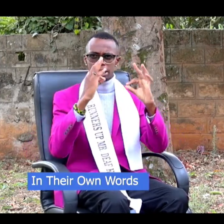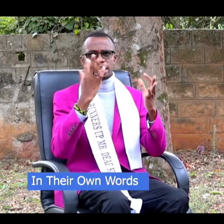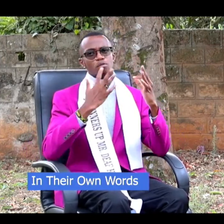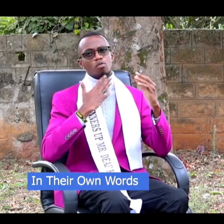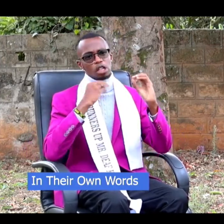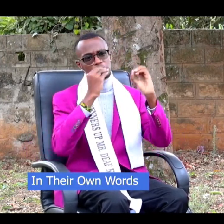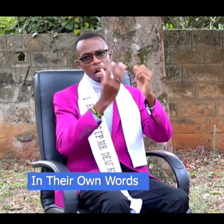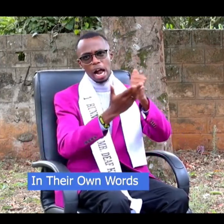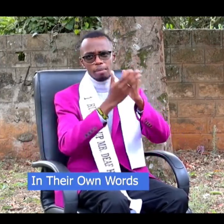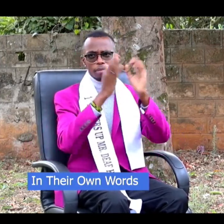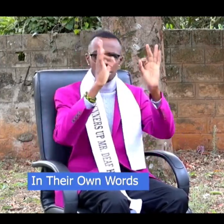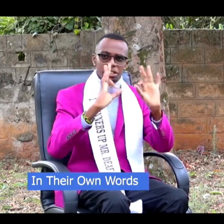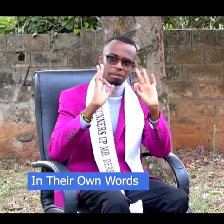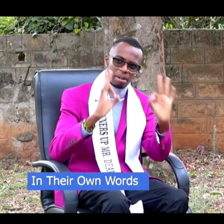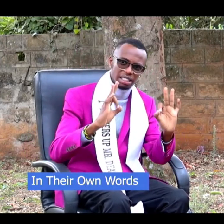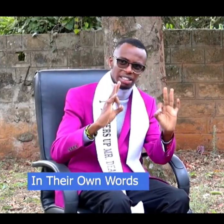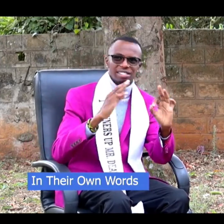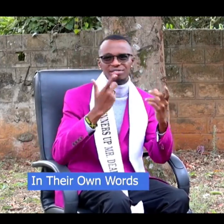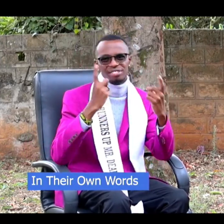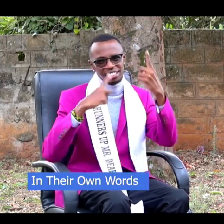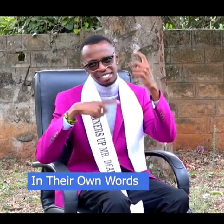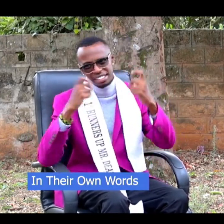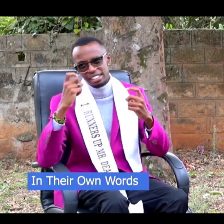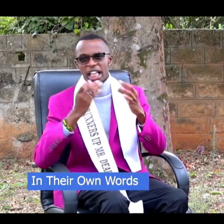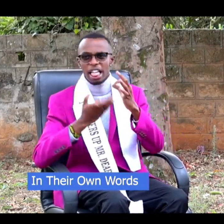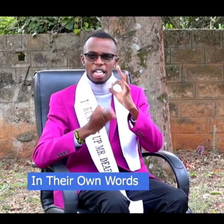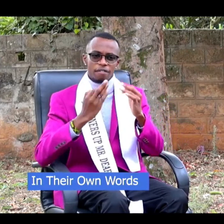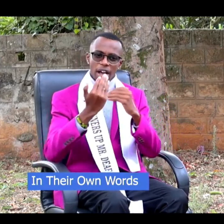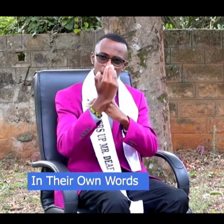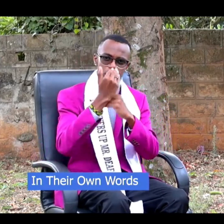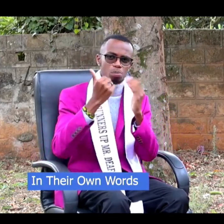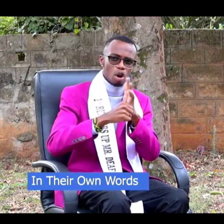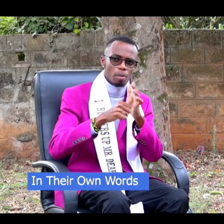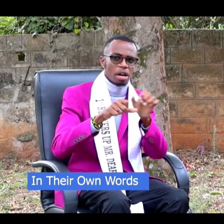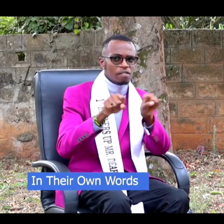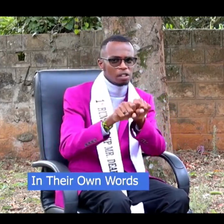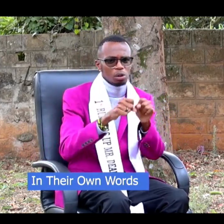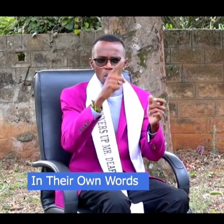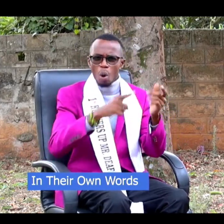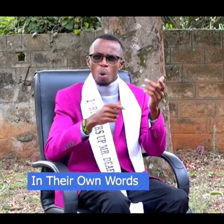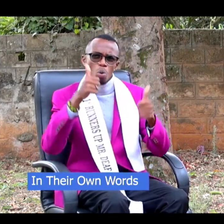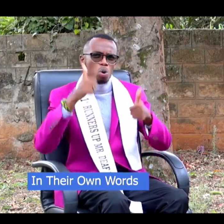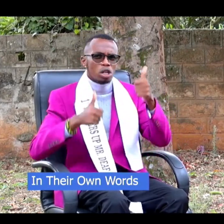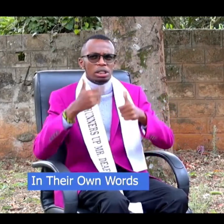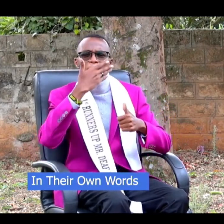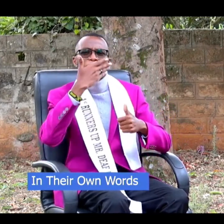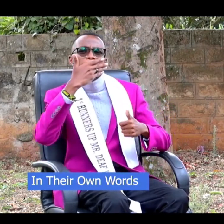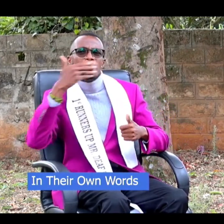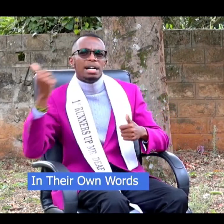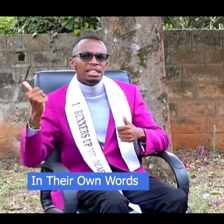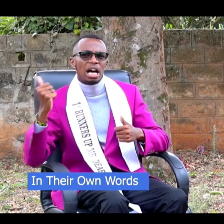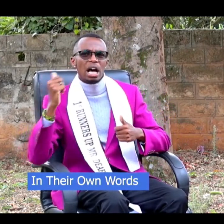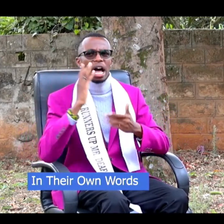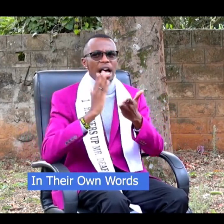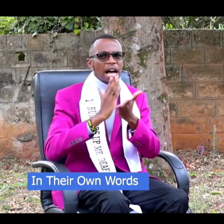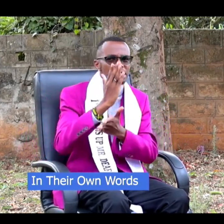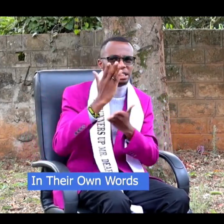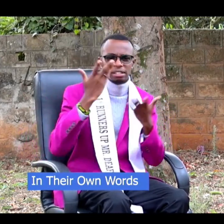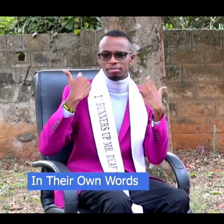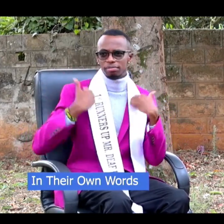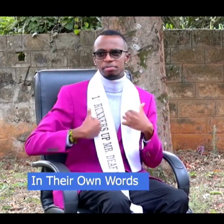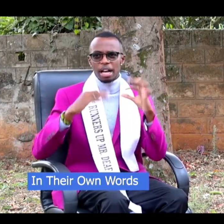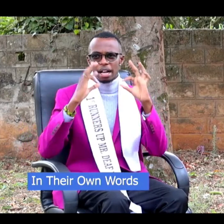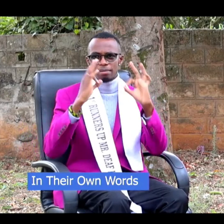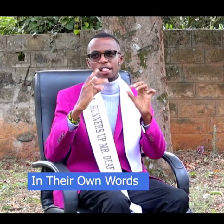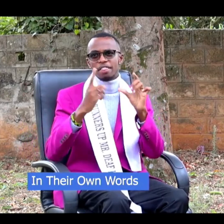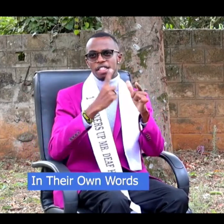Don't be afraid of asking any questions. That will be very helpful. If you see there is a problem, just